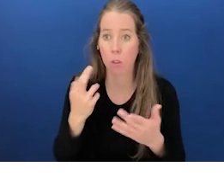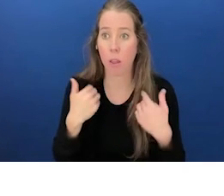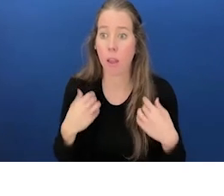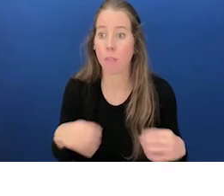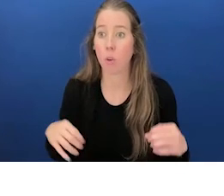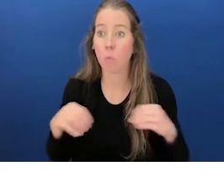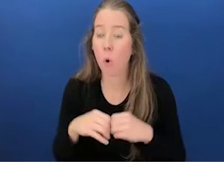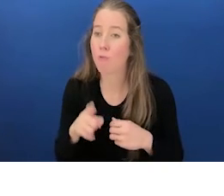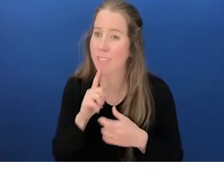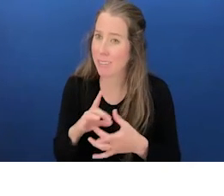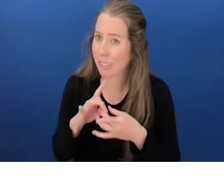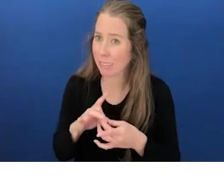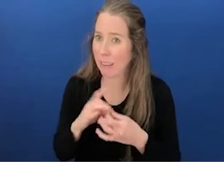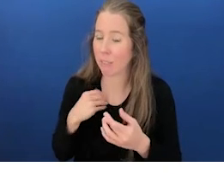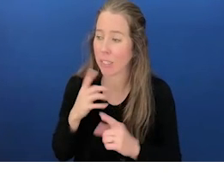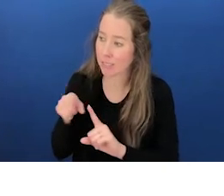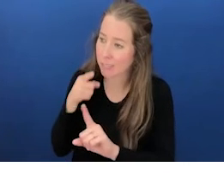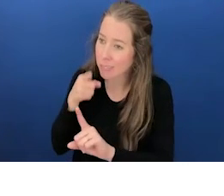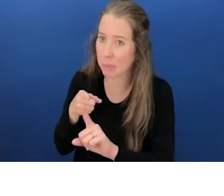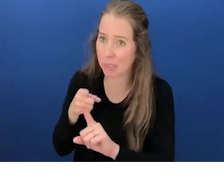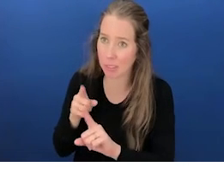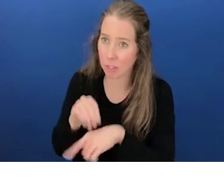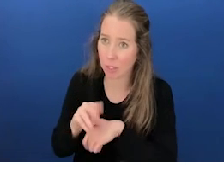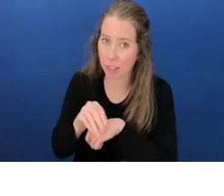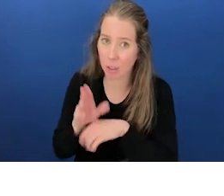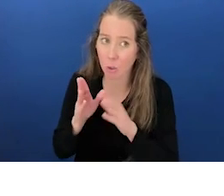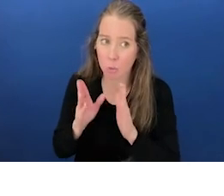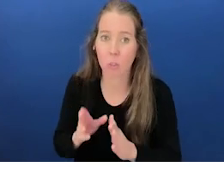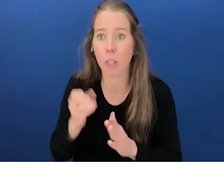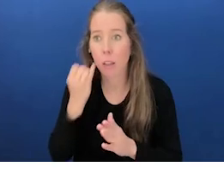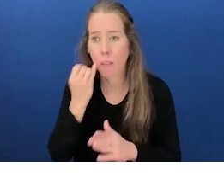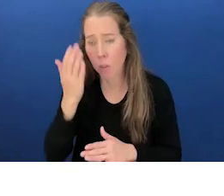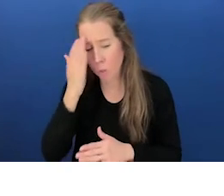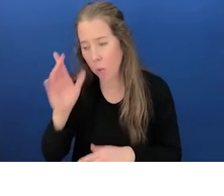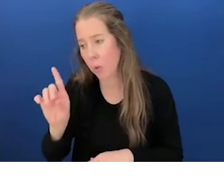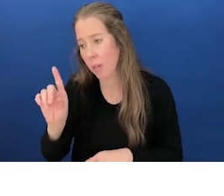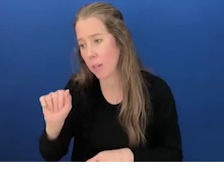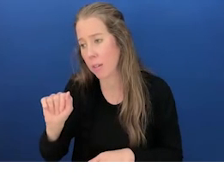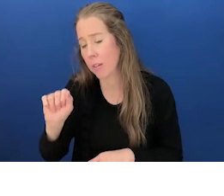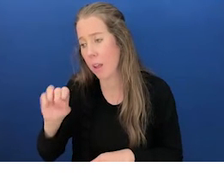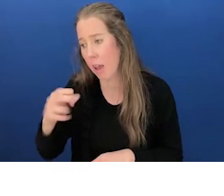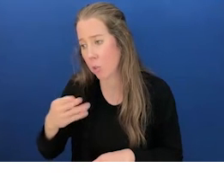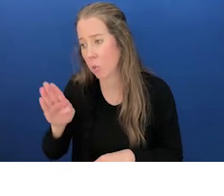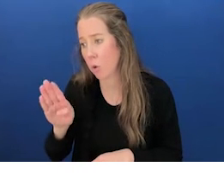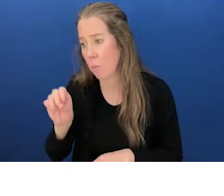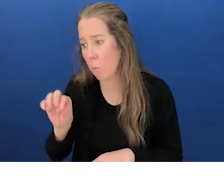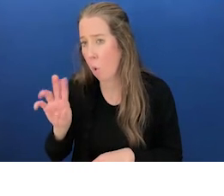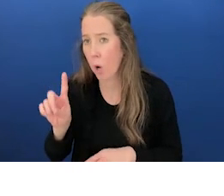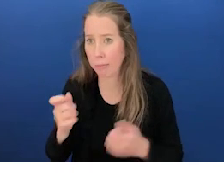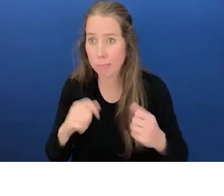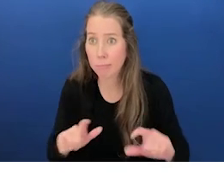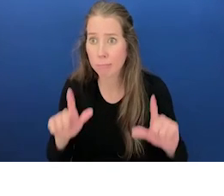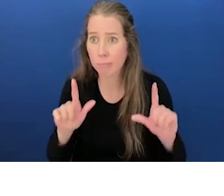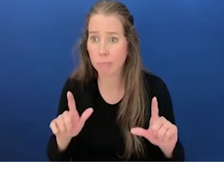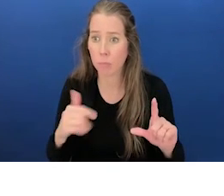real connections of having an assigned counselor. And then you look at our dashboard for any special program, our retention and persistence rates